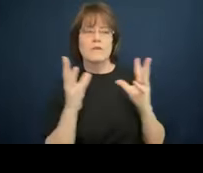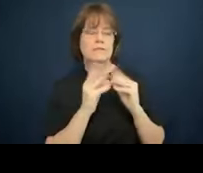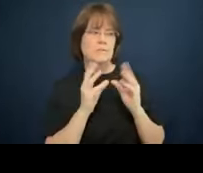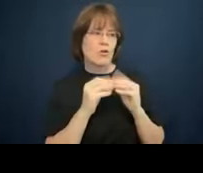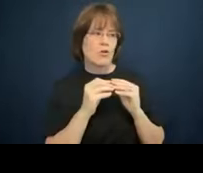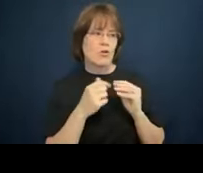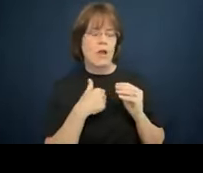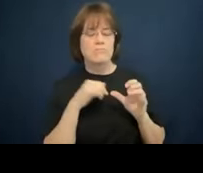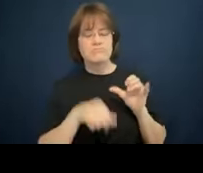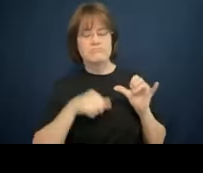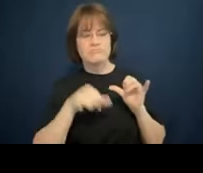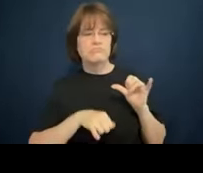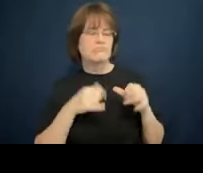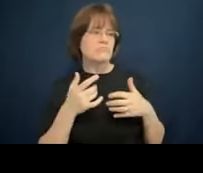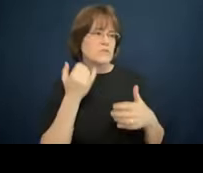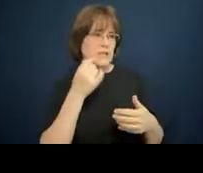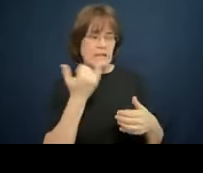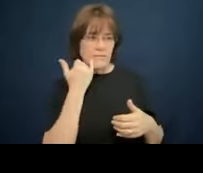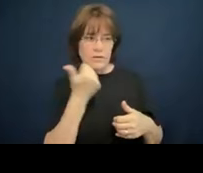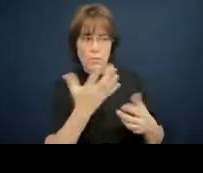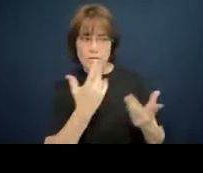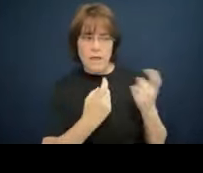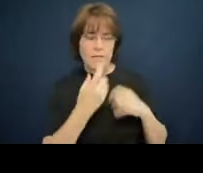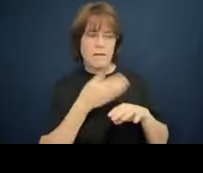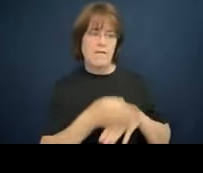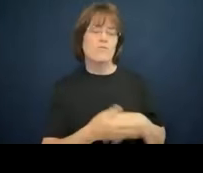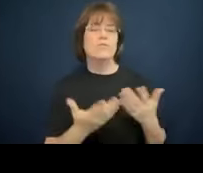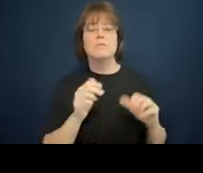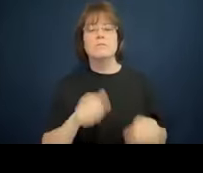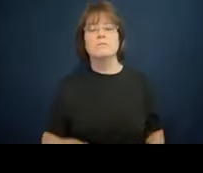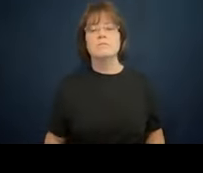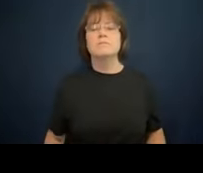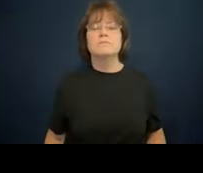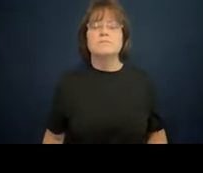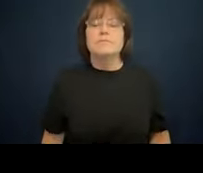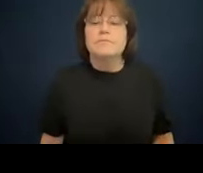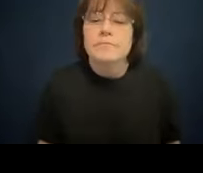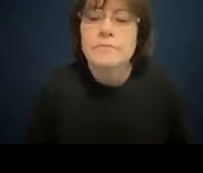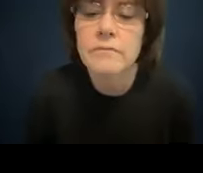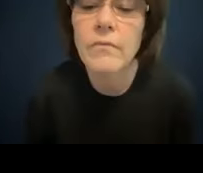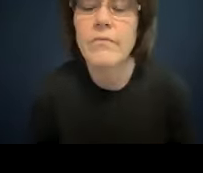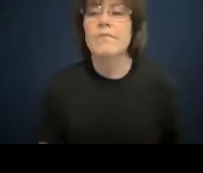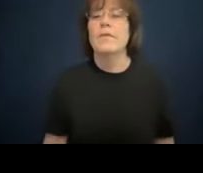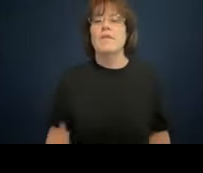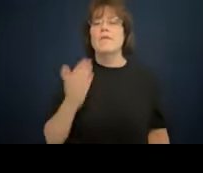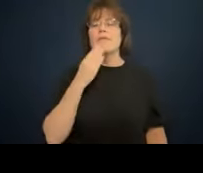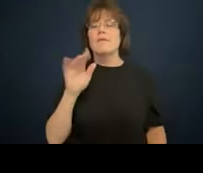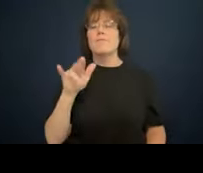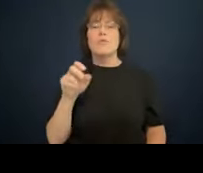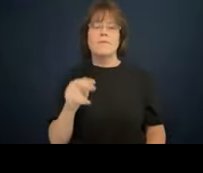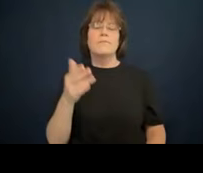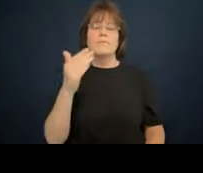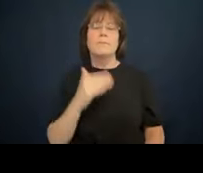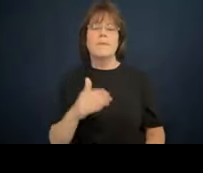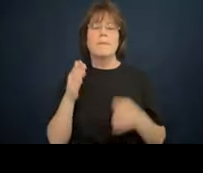seminar, I'll stick around even longer to answer any questions. Great. Thank you, Brian. I appreciate that. The next